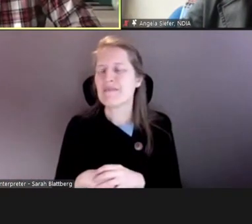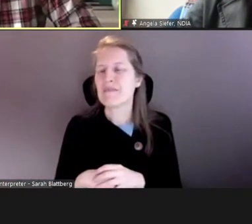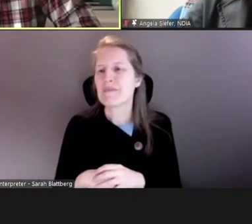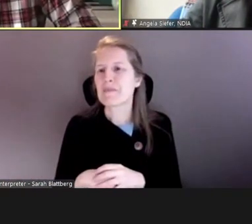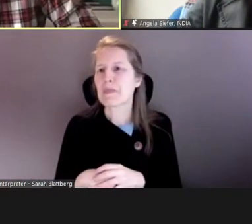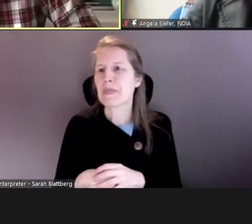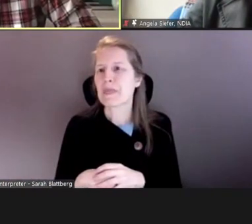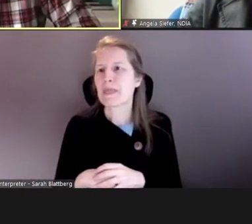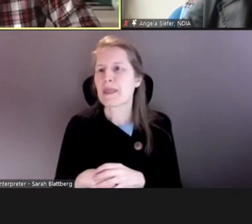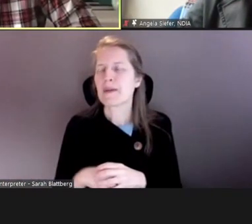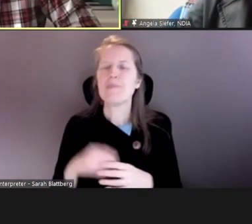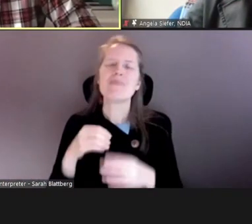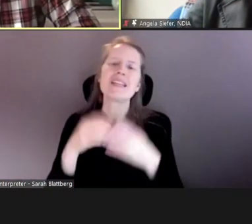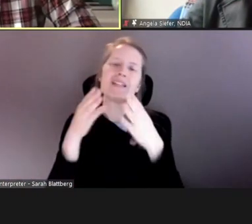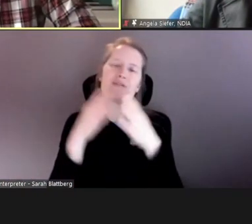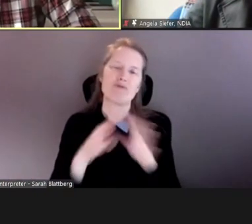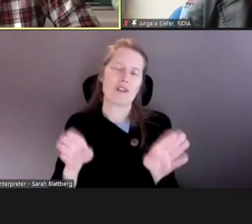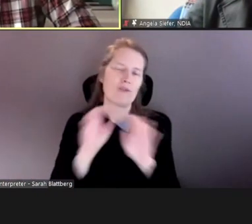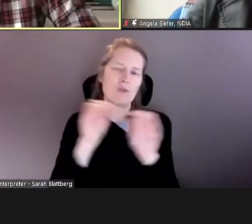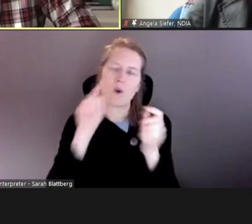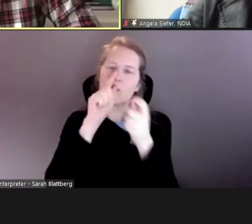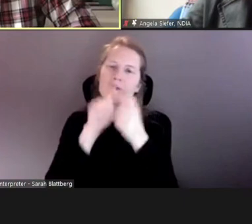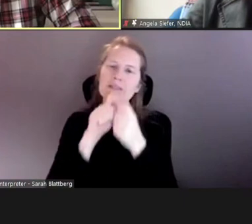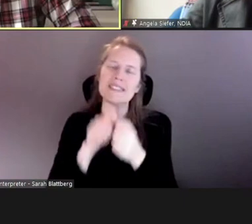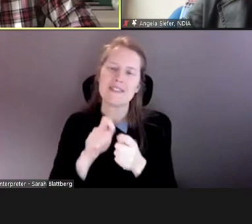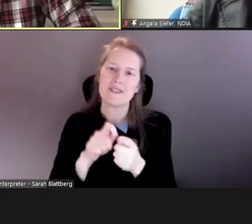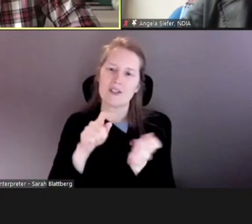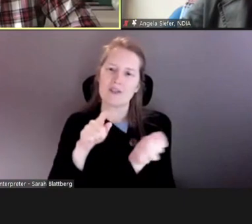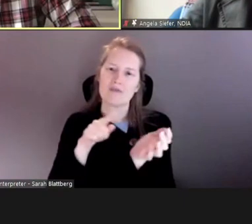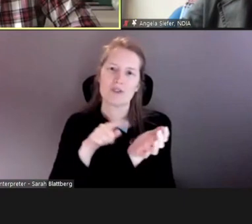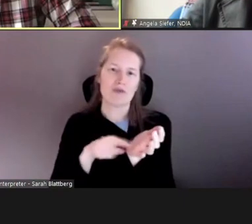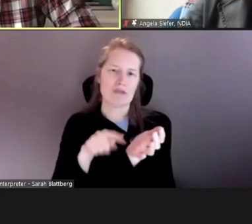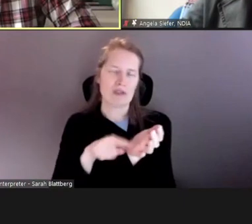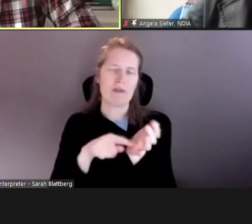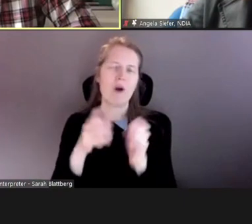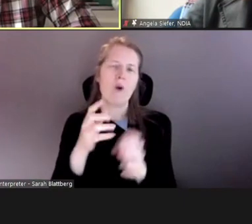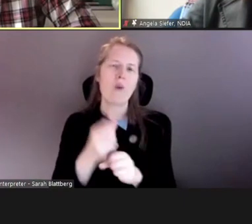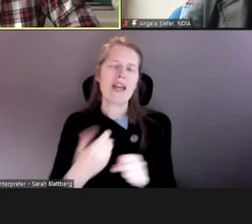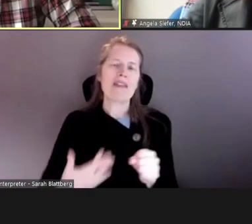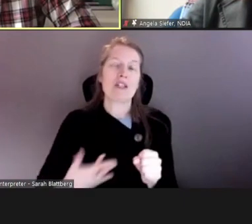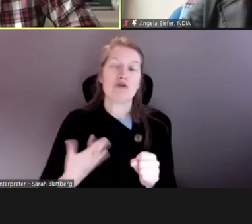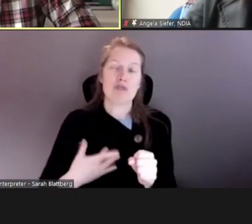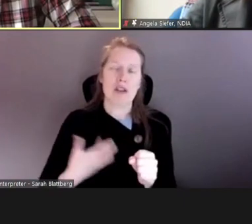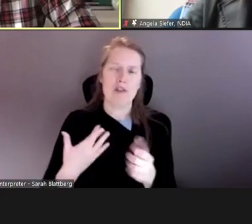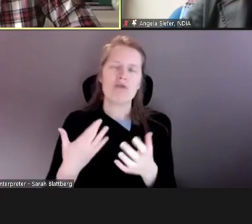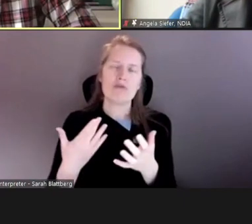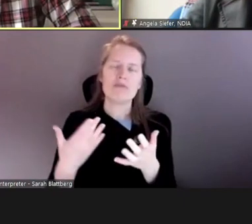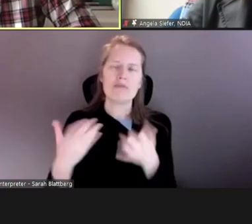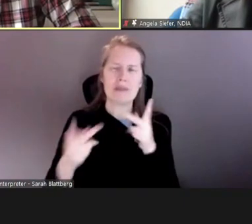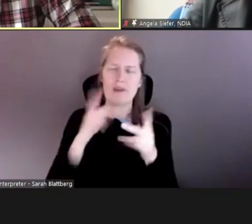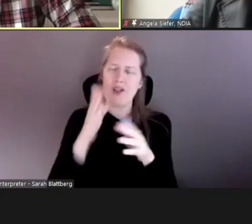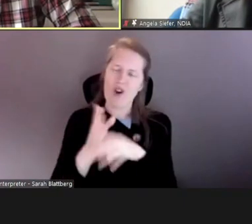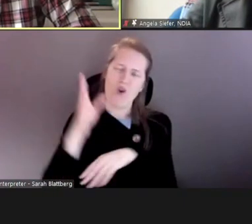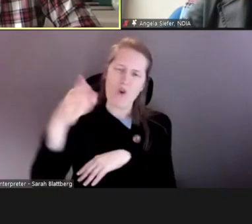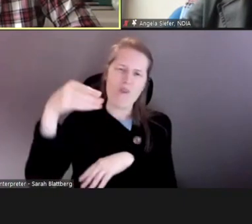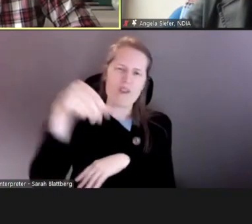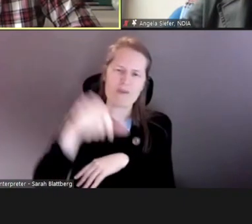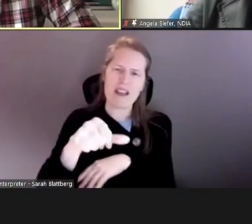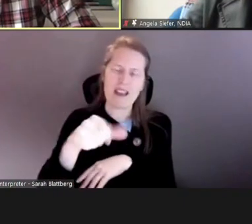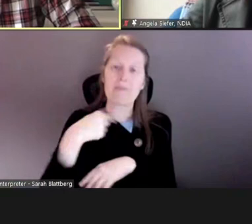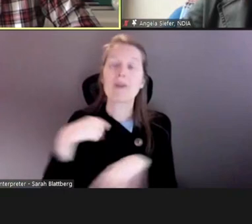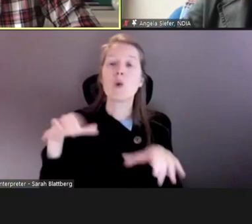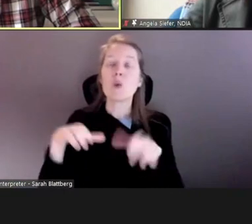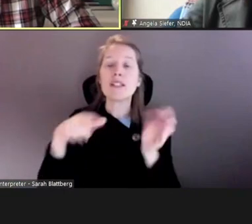we haven't done any specific research on it, but we get the general sense that consumers typically are overpaying. And Angela makes a great point. I mean, we did research